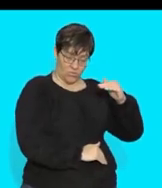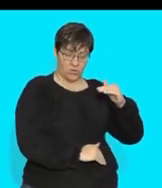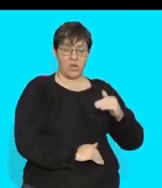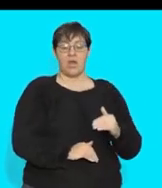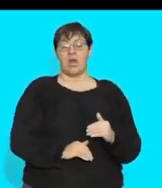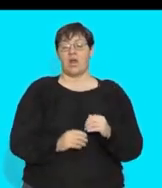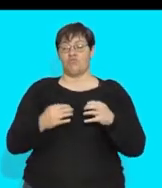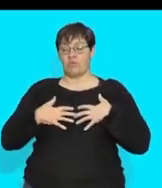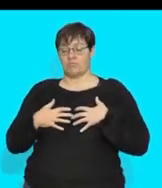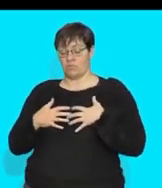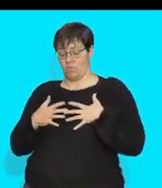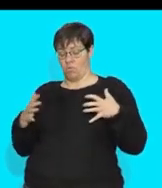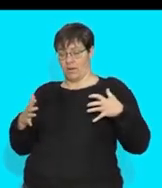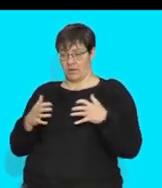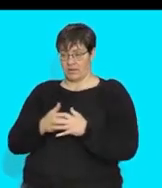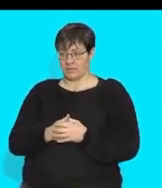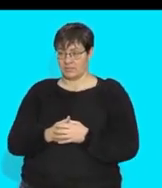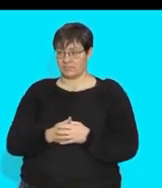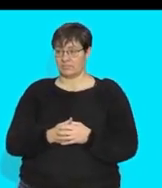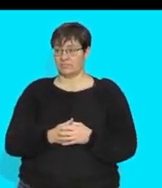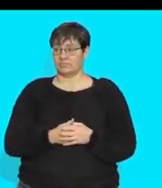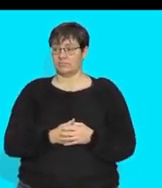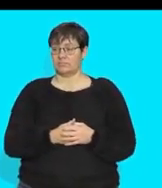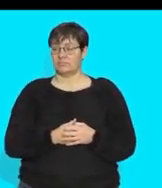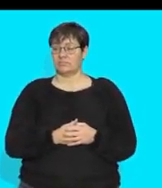1, the diaphragm